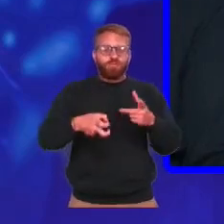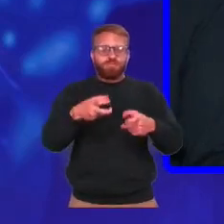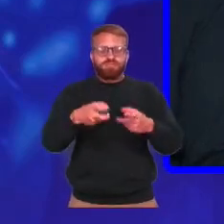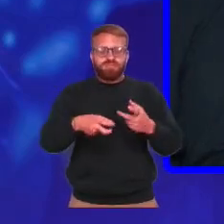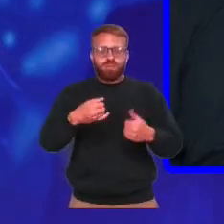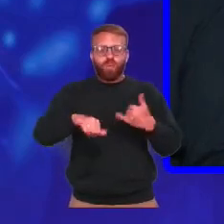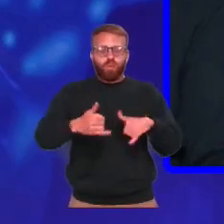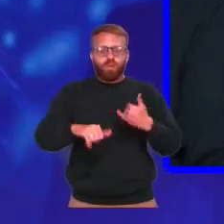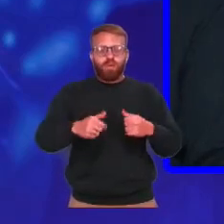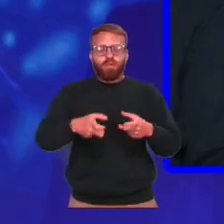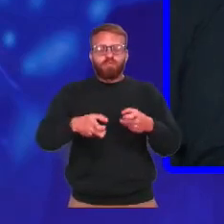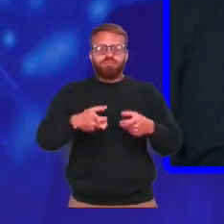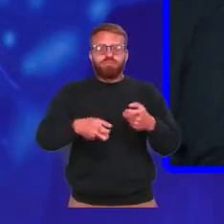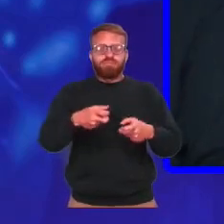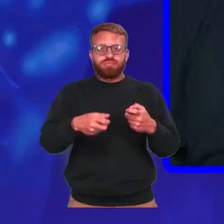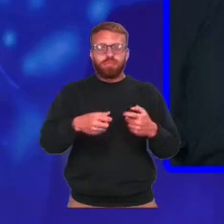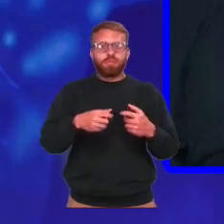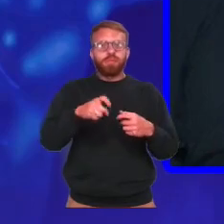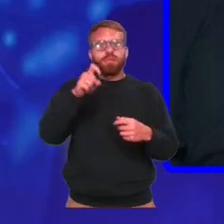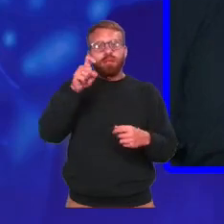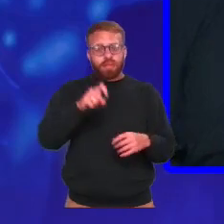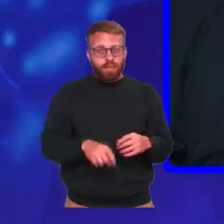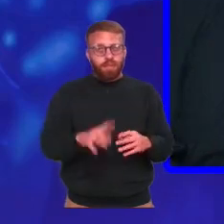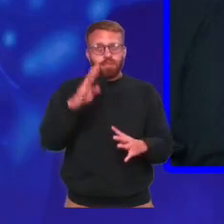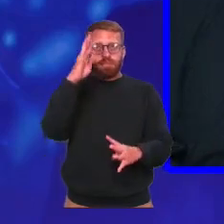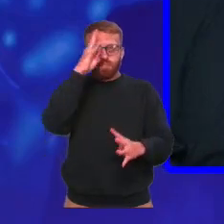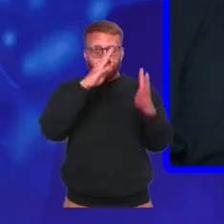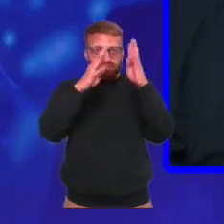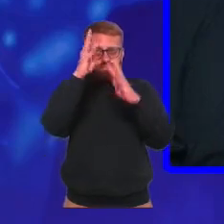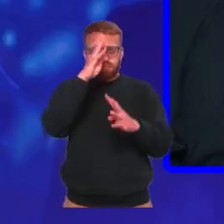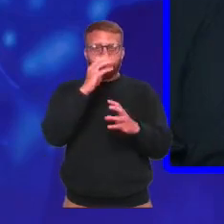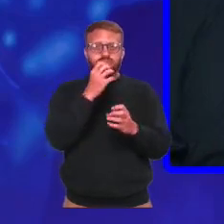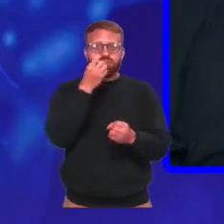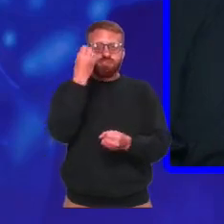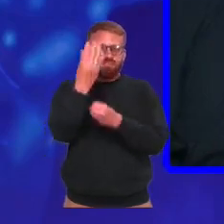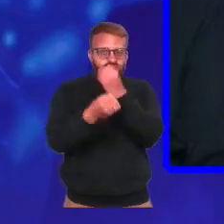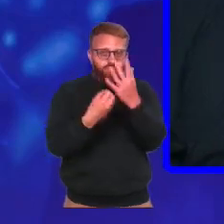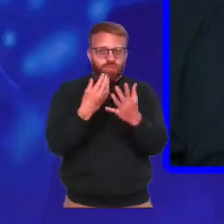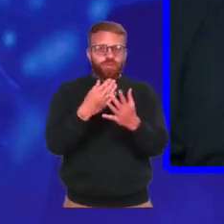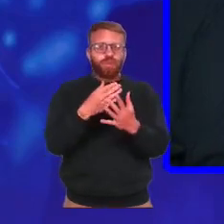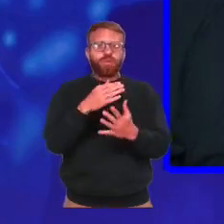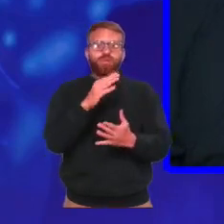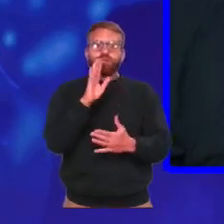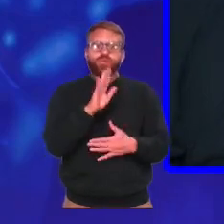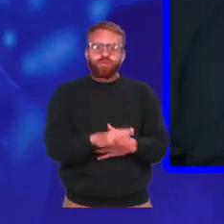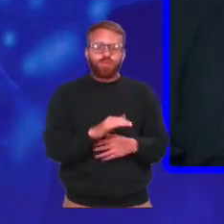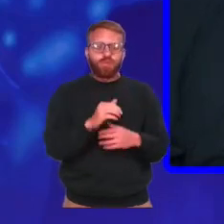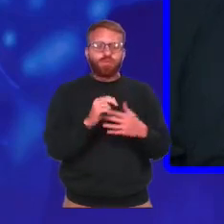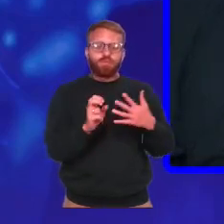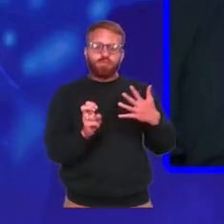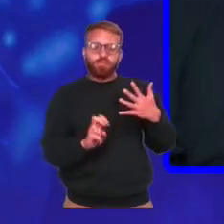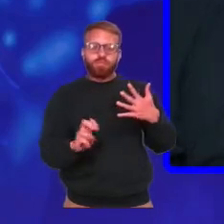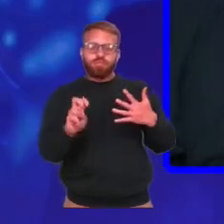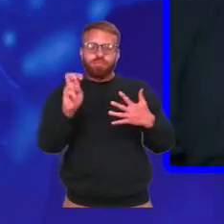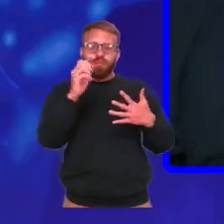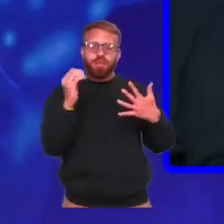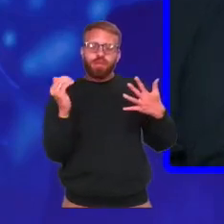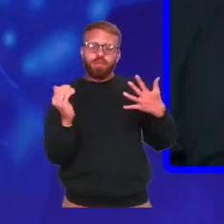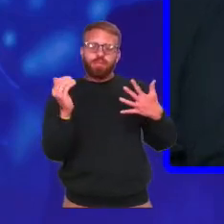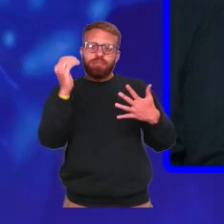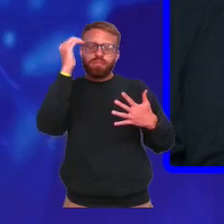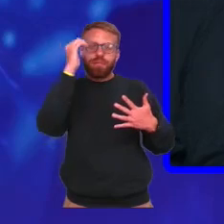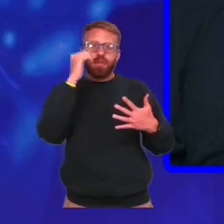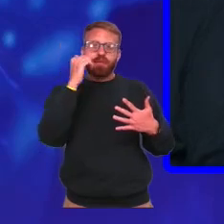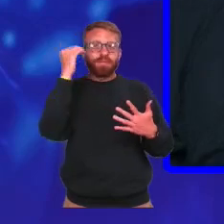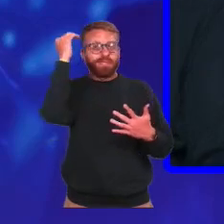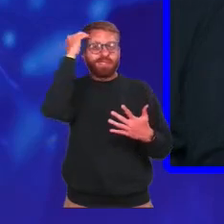need to be created with more thought in mind and more scalability, because we're targeting such a disparate set of platforms